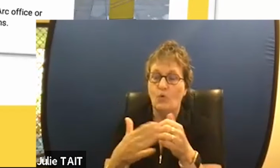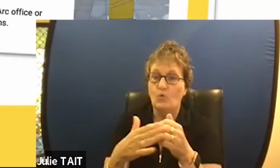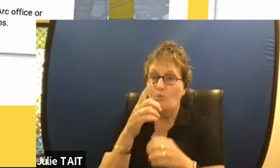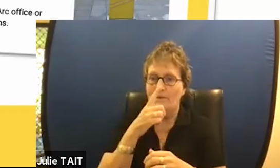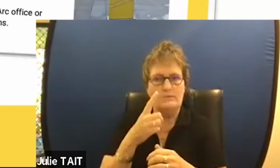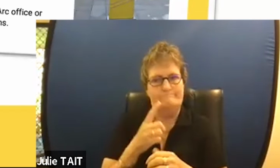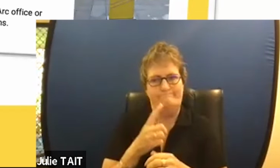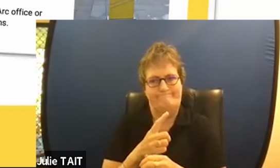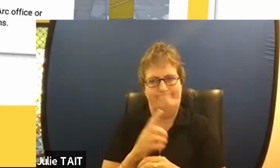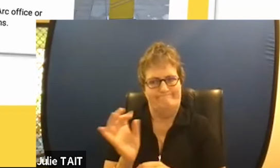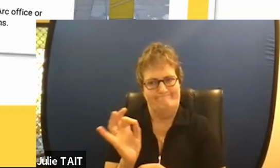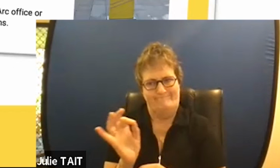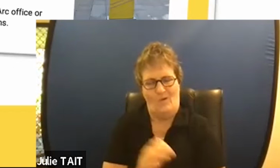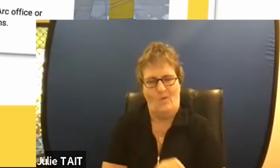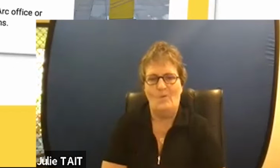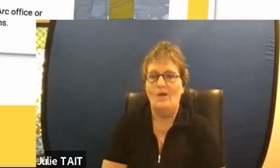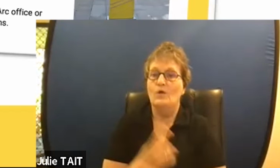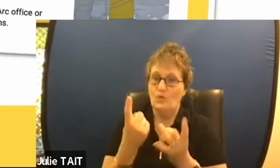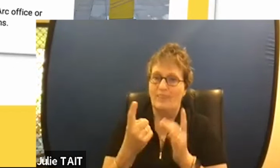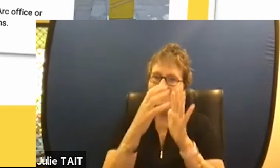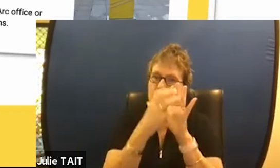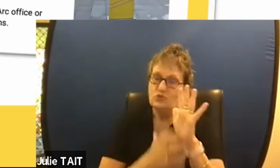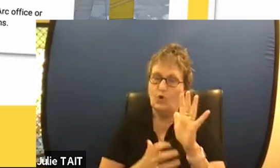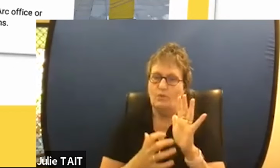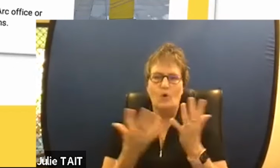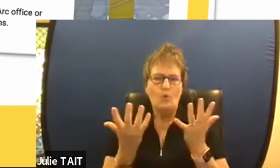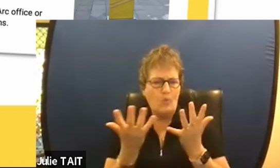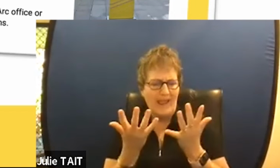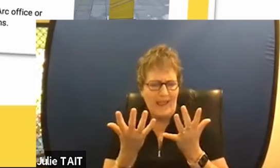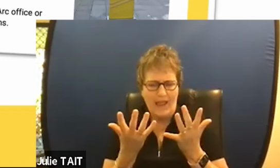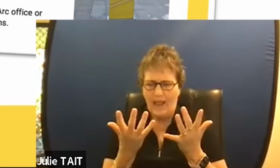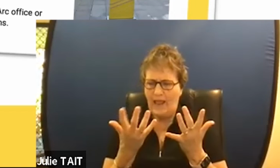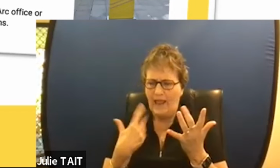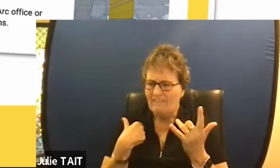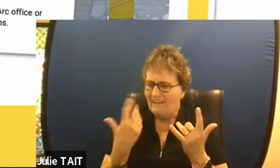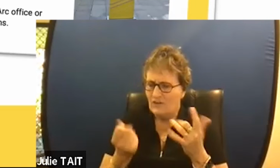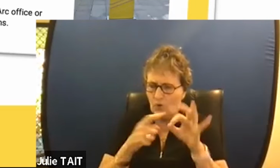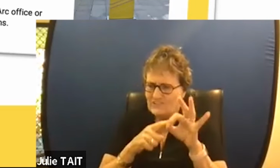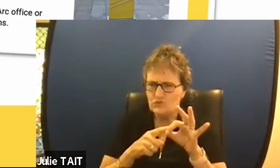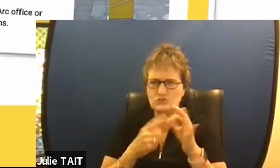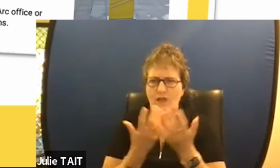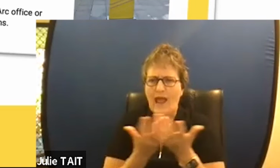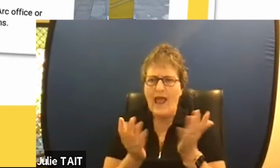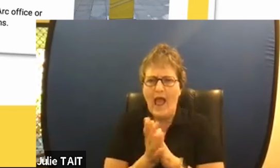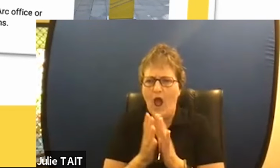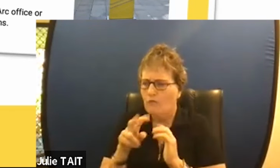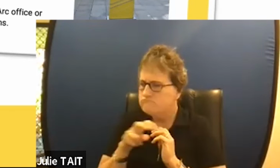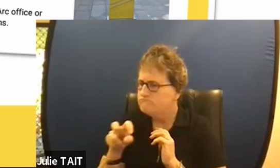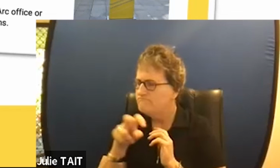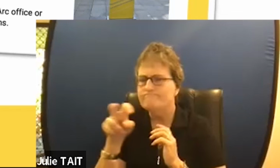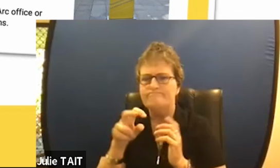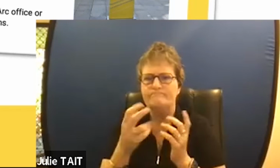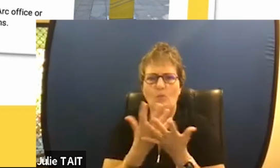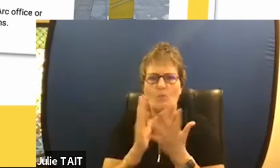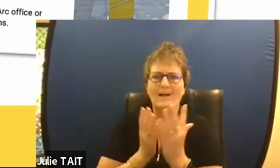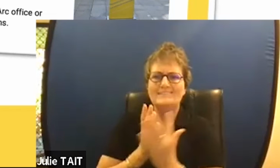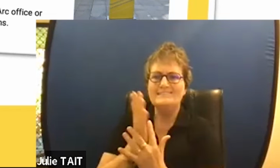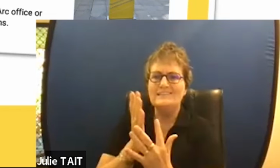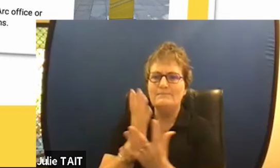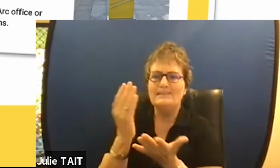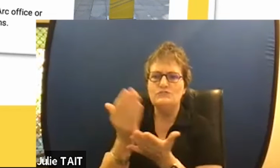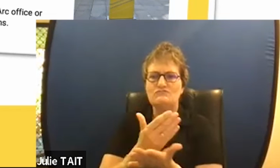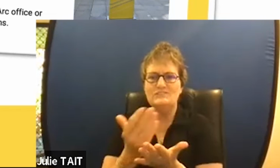here for them where they can look at, where can I go if I have questions? How do I find my way around? What are the accessibility